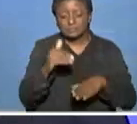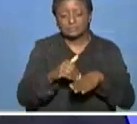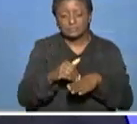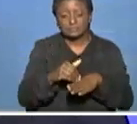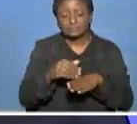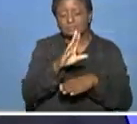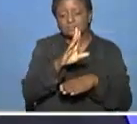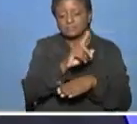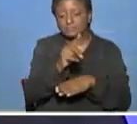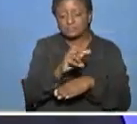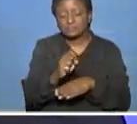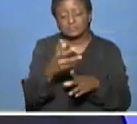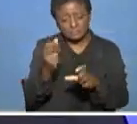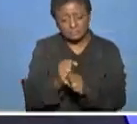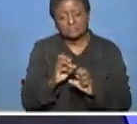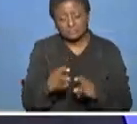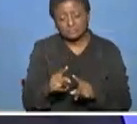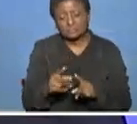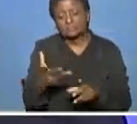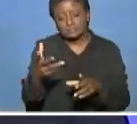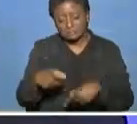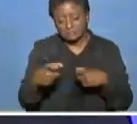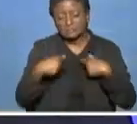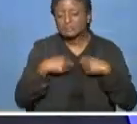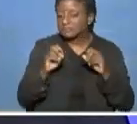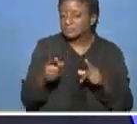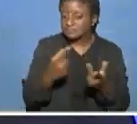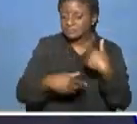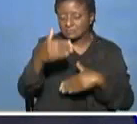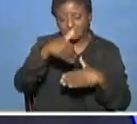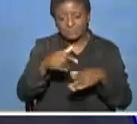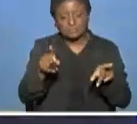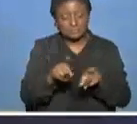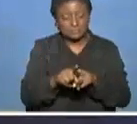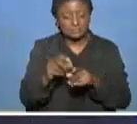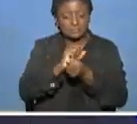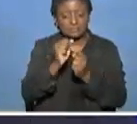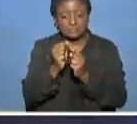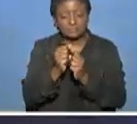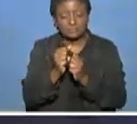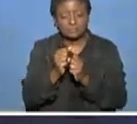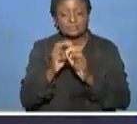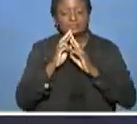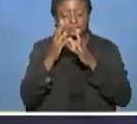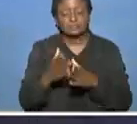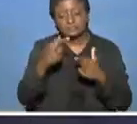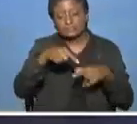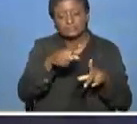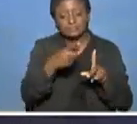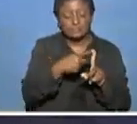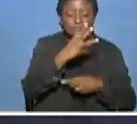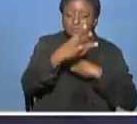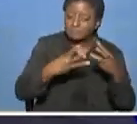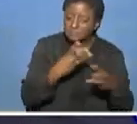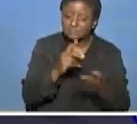Corporation almost took a chance on me, gave me an opportunity to come in as a sportscaster, went from sports to world news and then to the